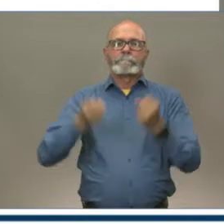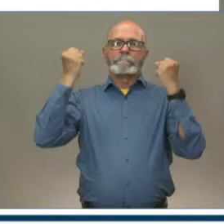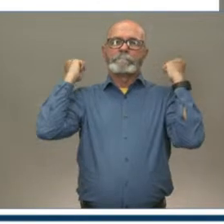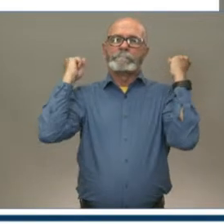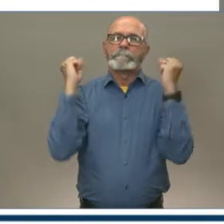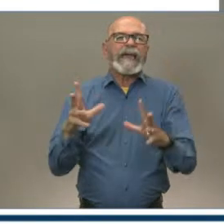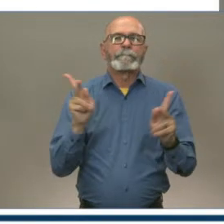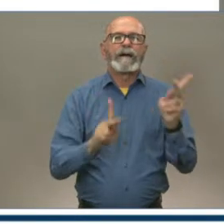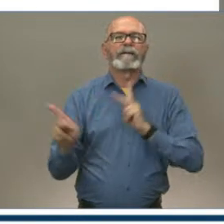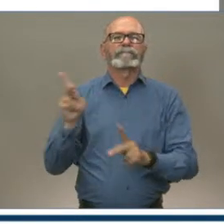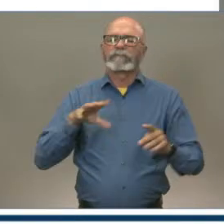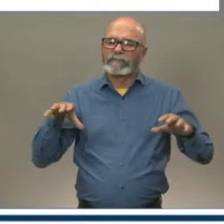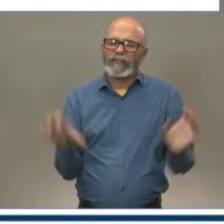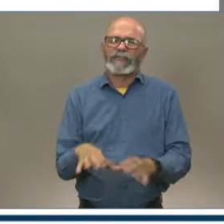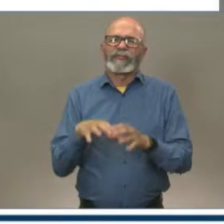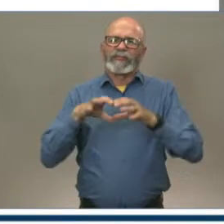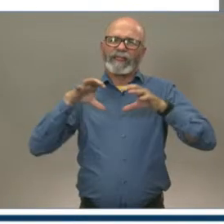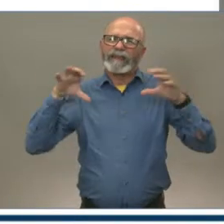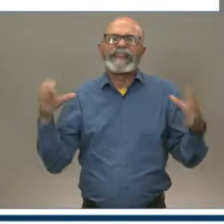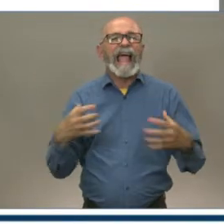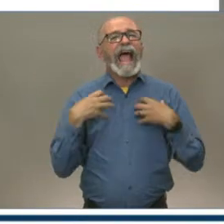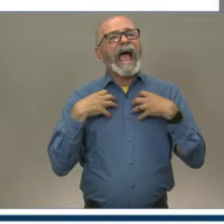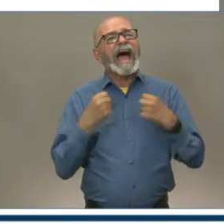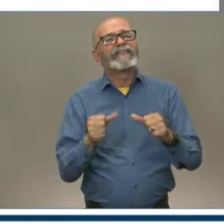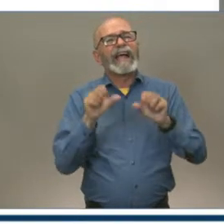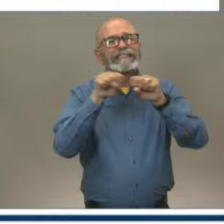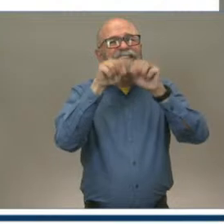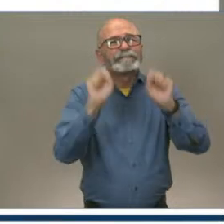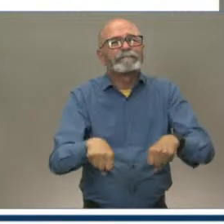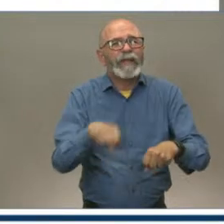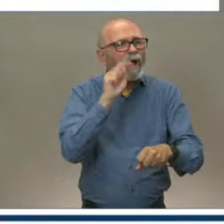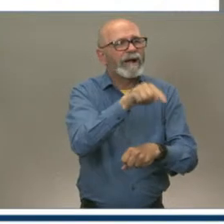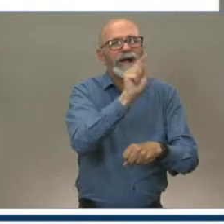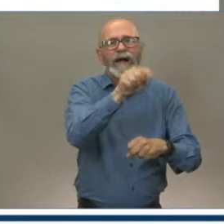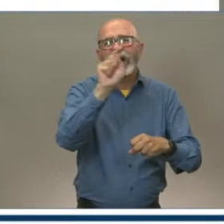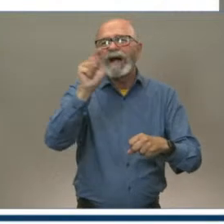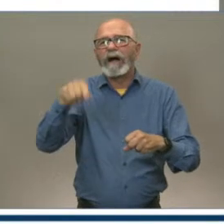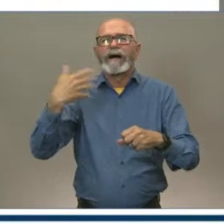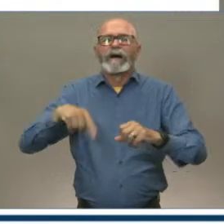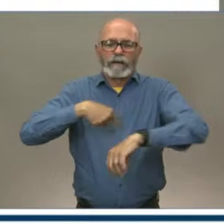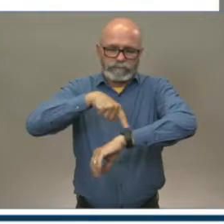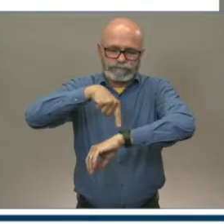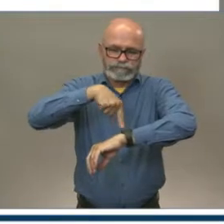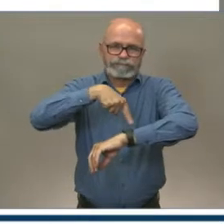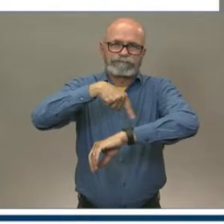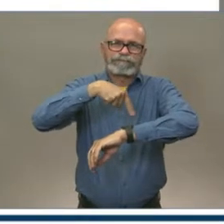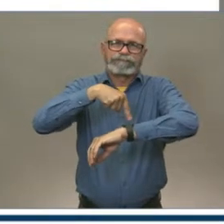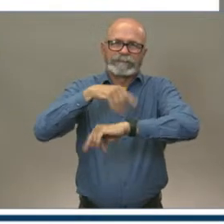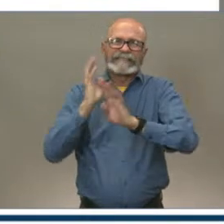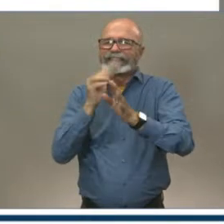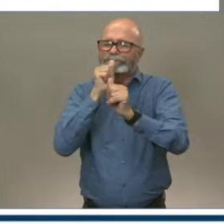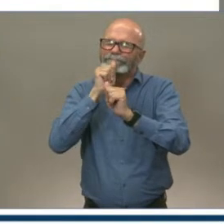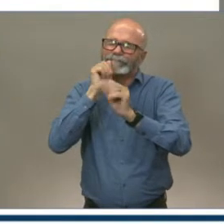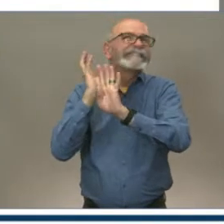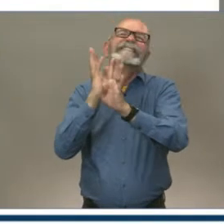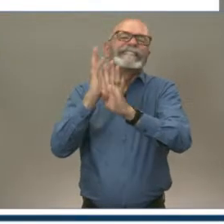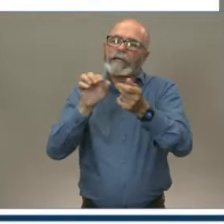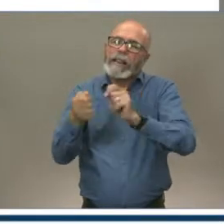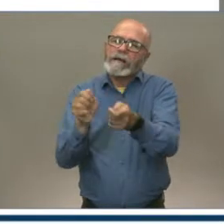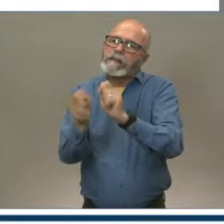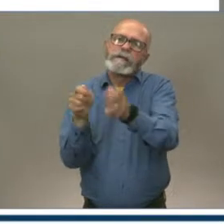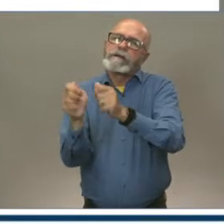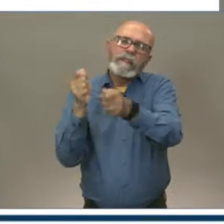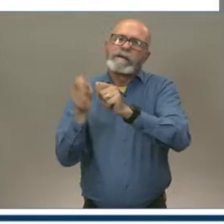working many hours over the last number of days to build and maintain all this capacity for testing and the